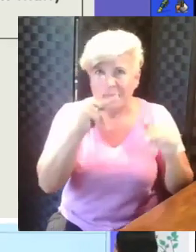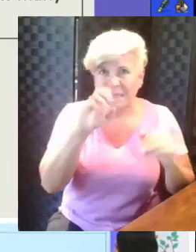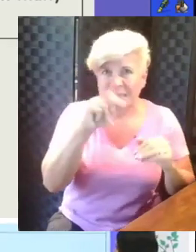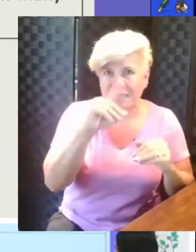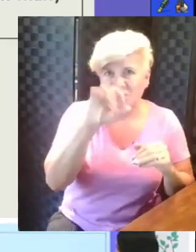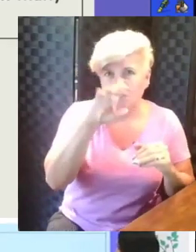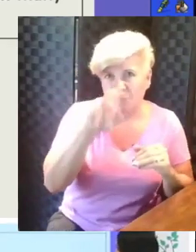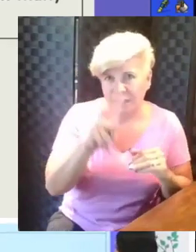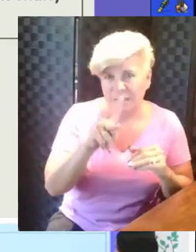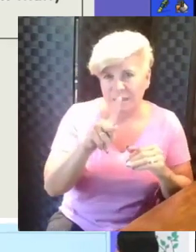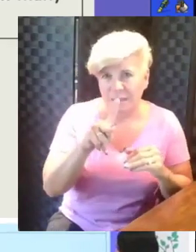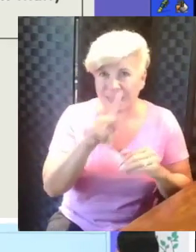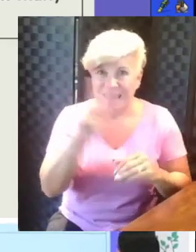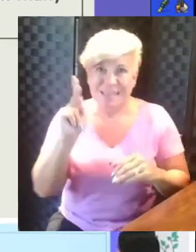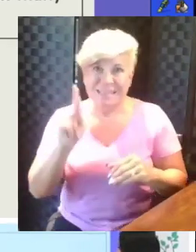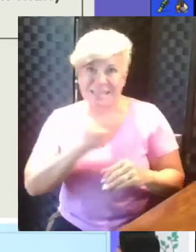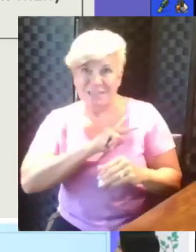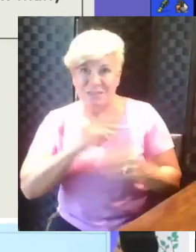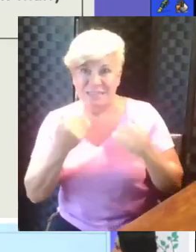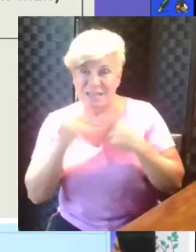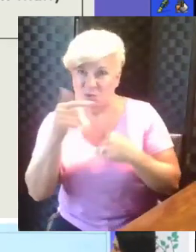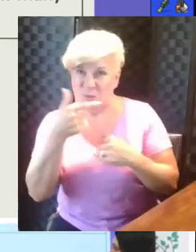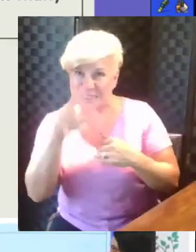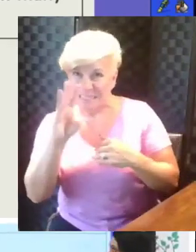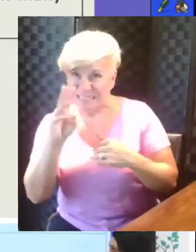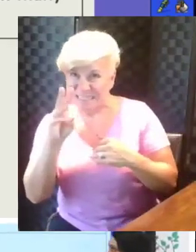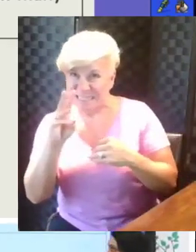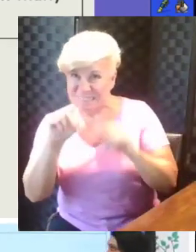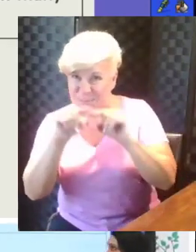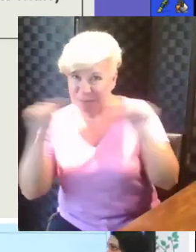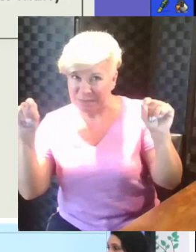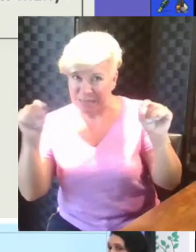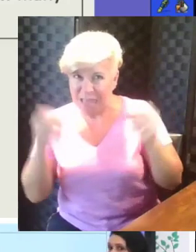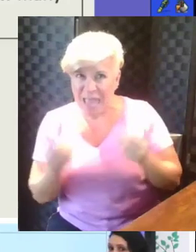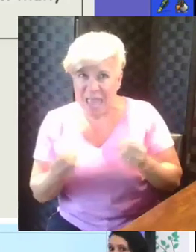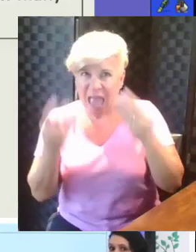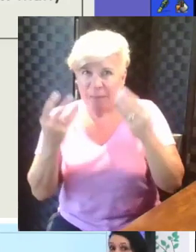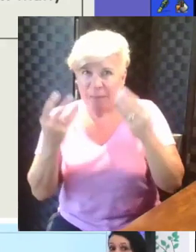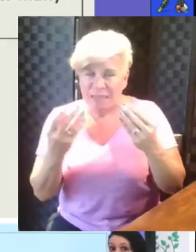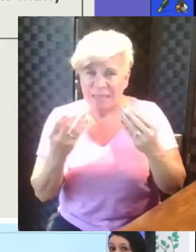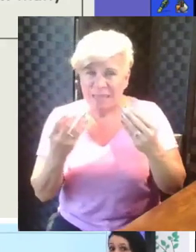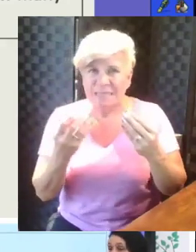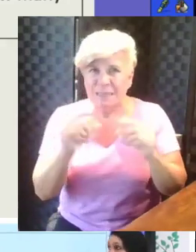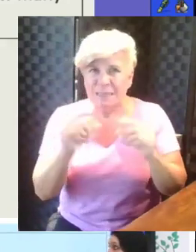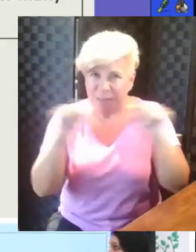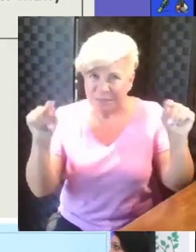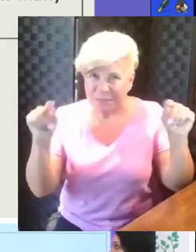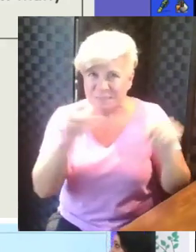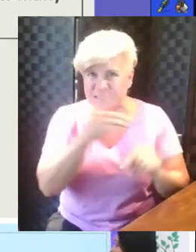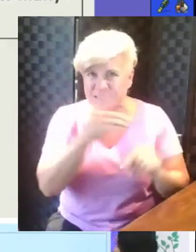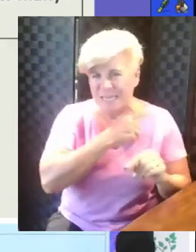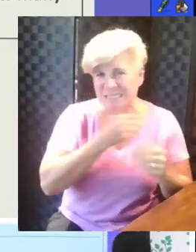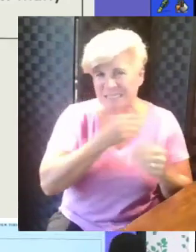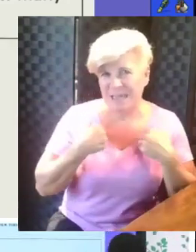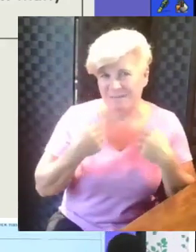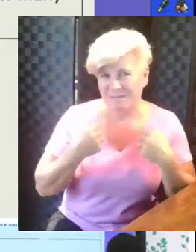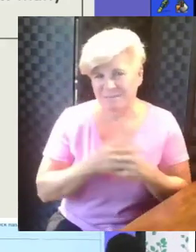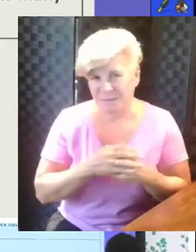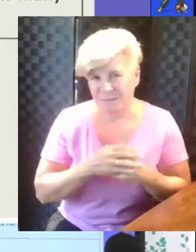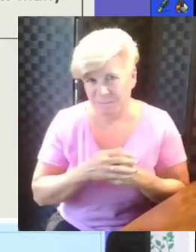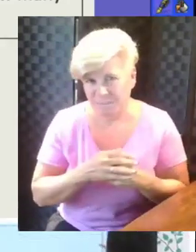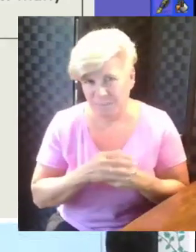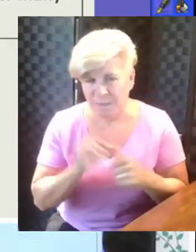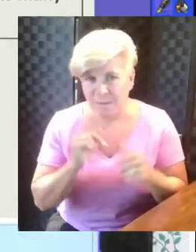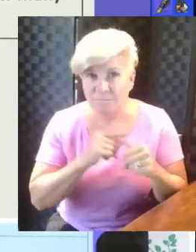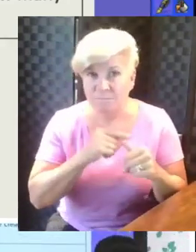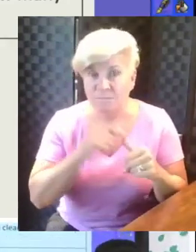has 26 pipe cleaners. How many pipe cleaners does Deontay have? Okay, so first we're going to